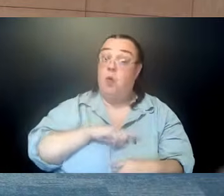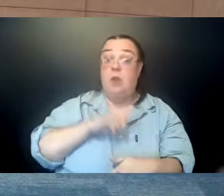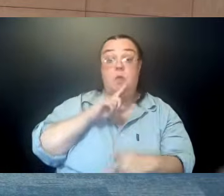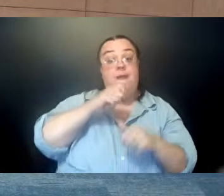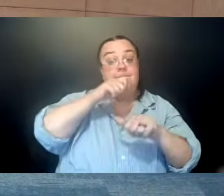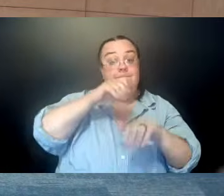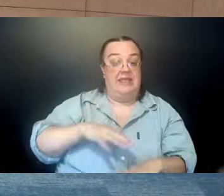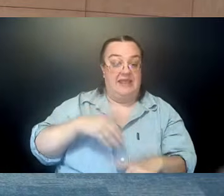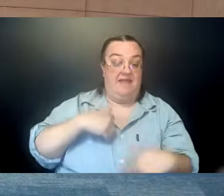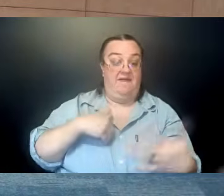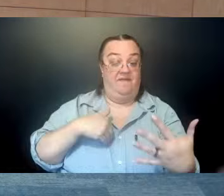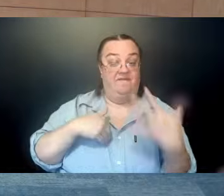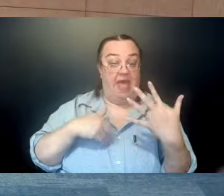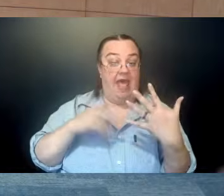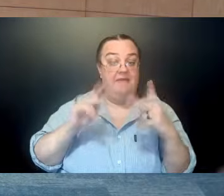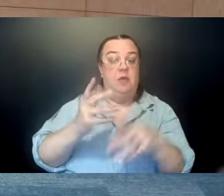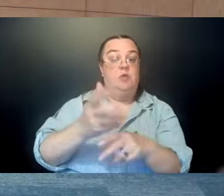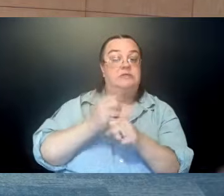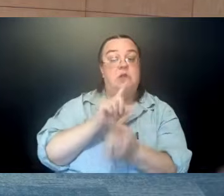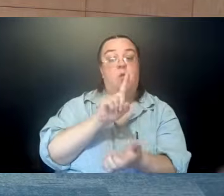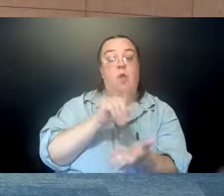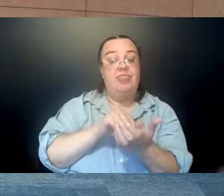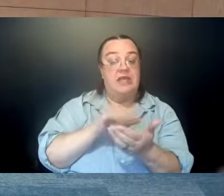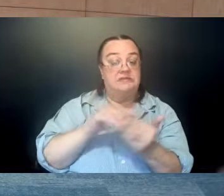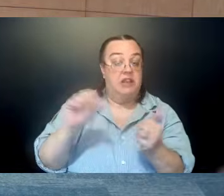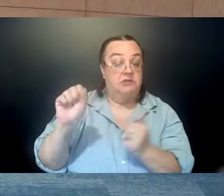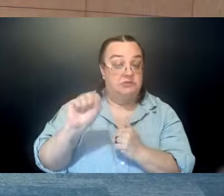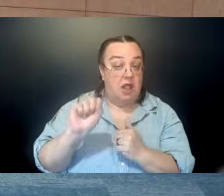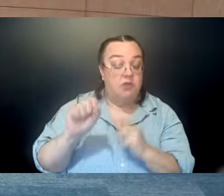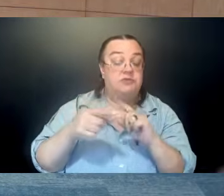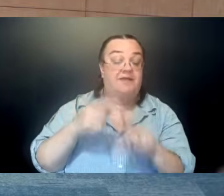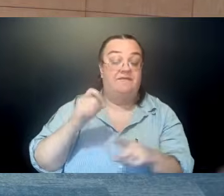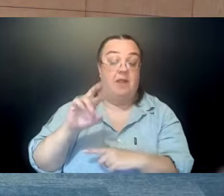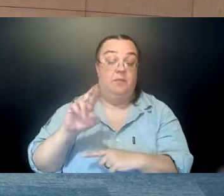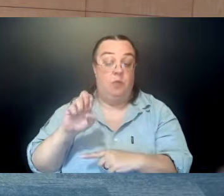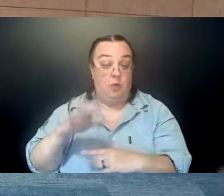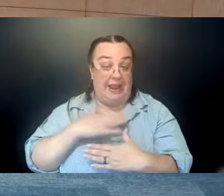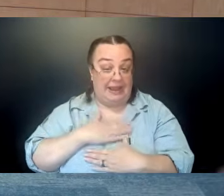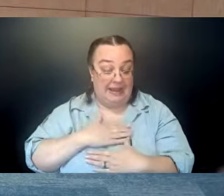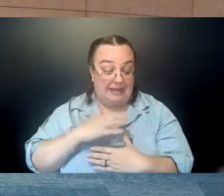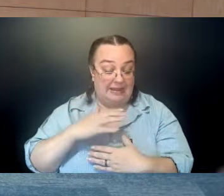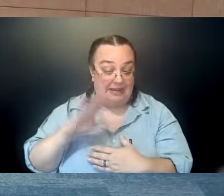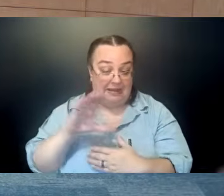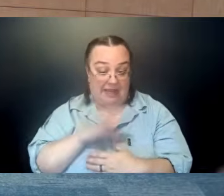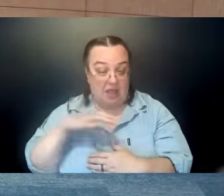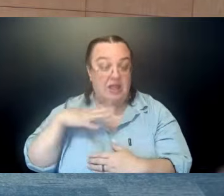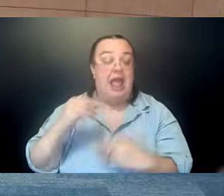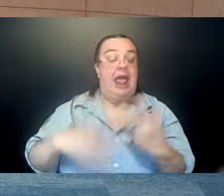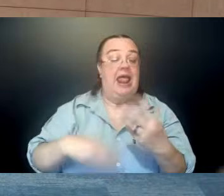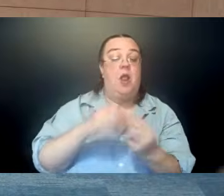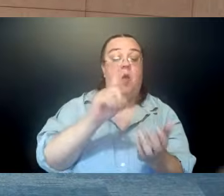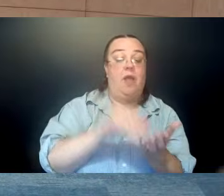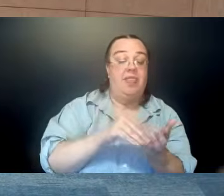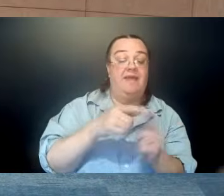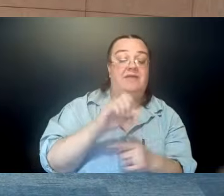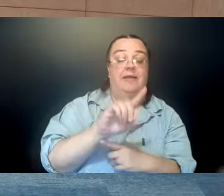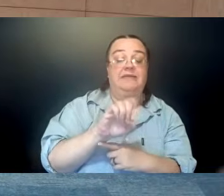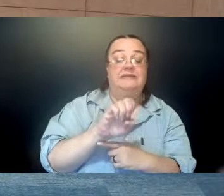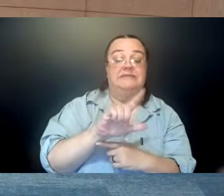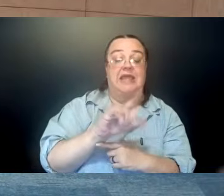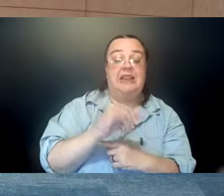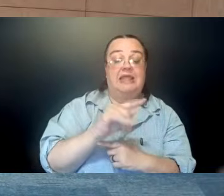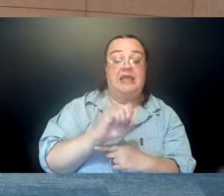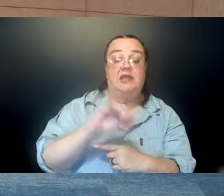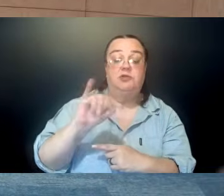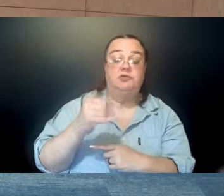5 recipients to receive $1,000 scholarships from the Rec Council and the additional $1,000 from Delegate Julian Ivey. So thank him